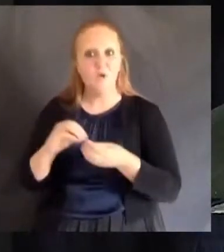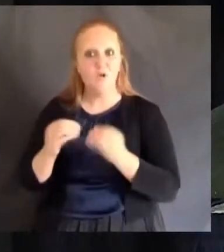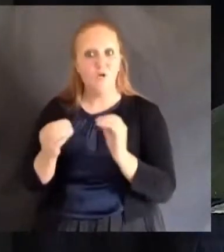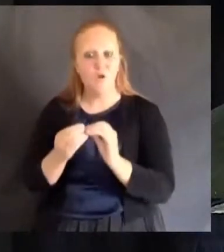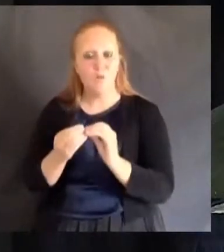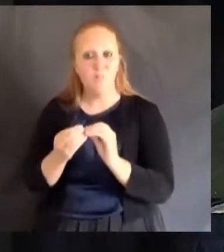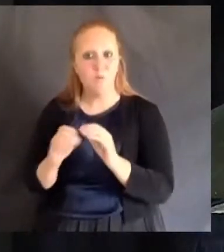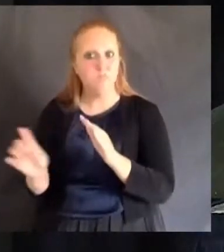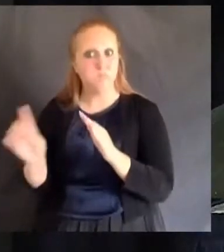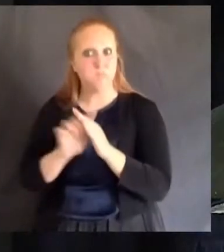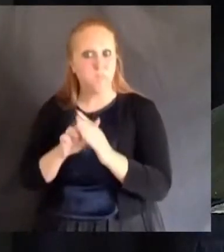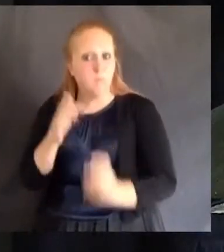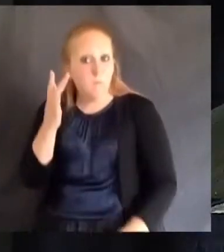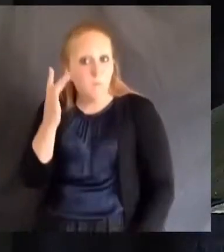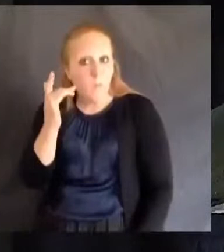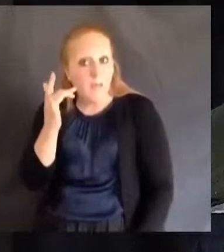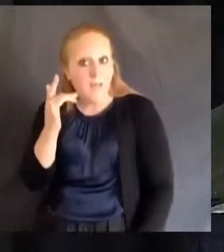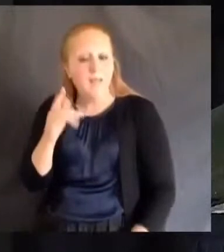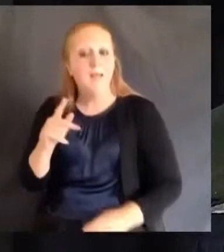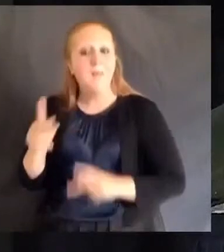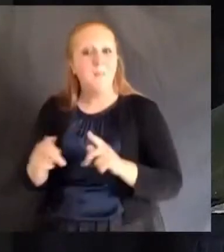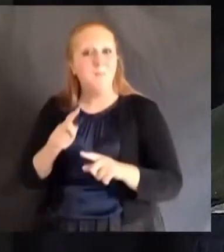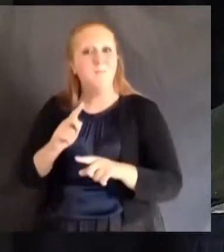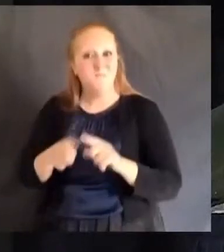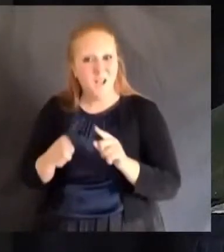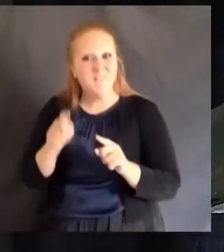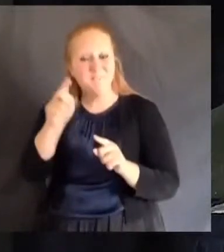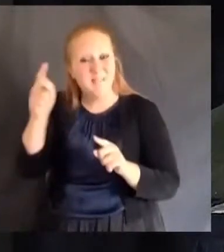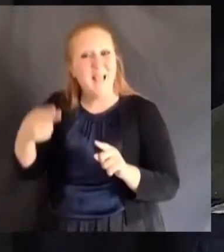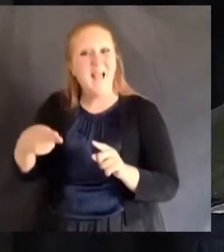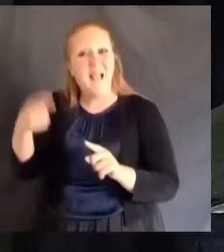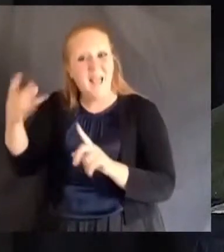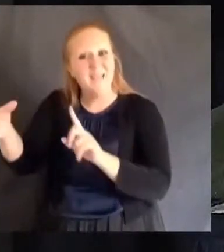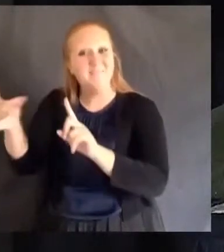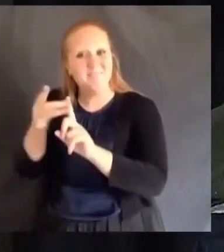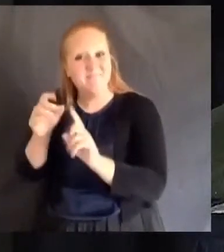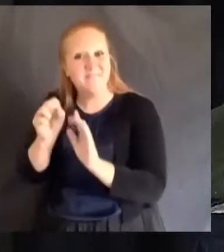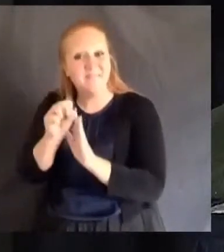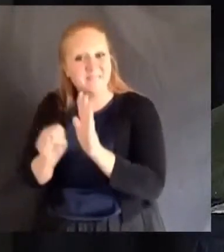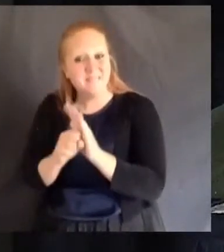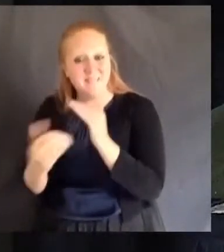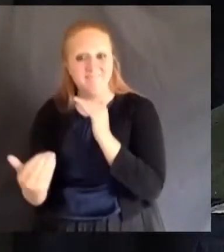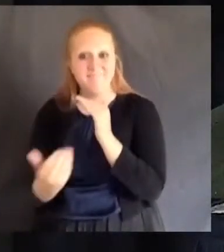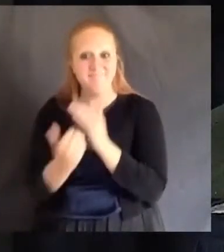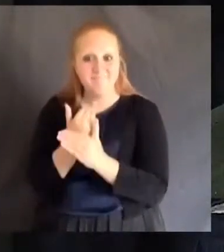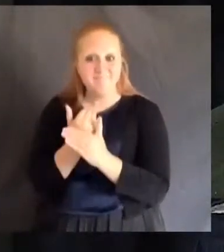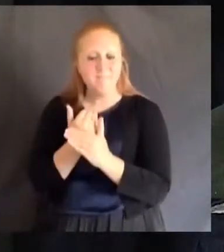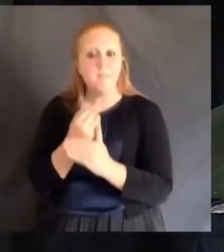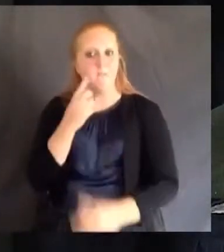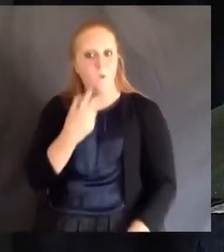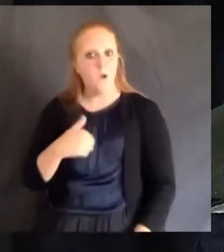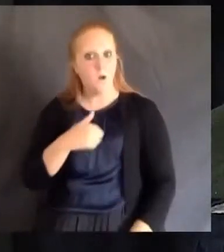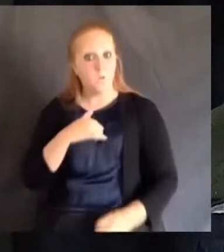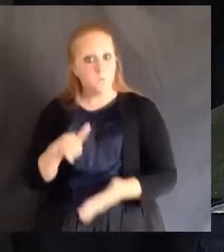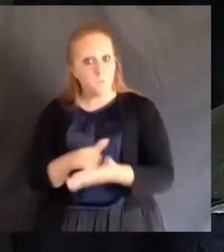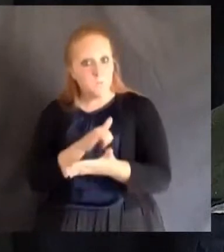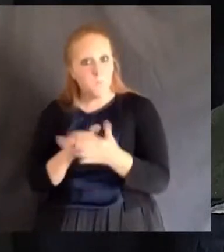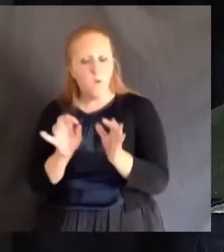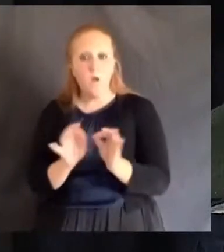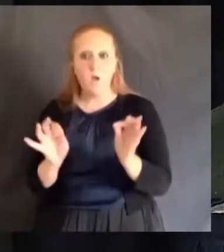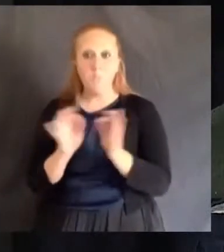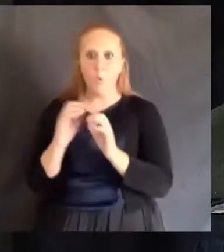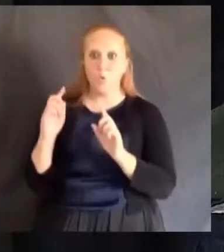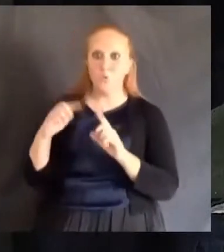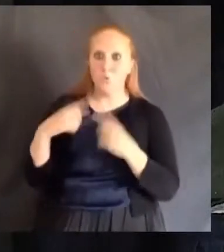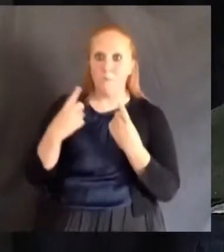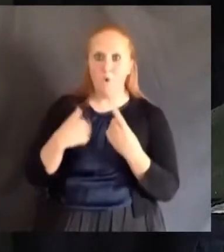driven primarily by people who are coming in from these high impacted states. And so we have to protect the progress that we're making here. We have to do